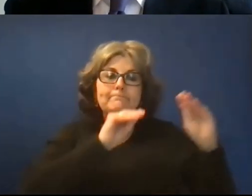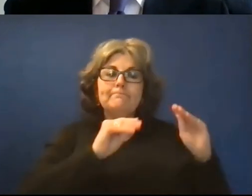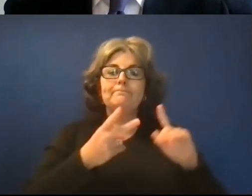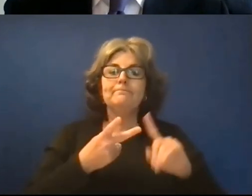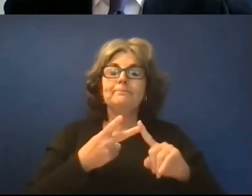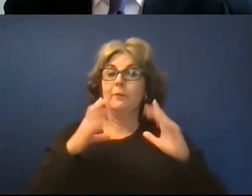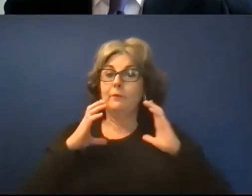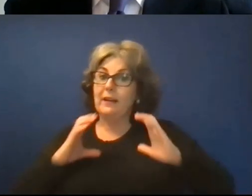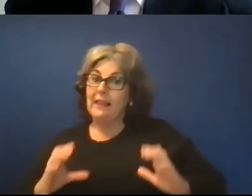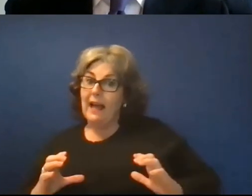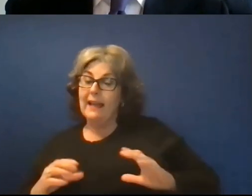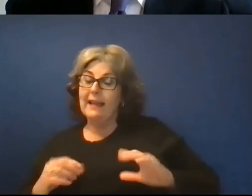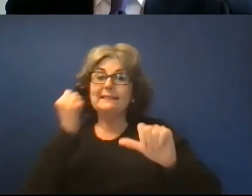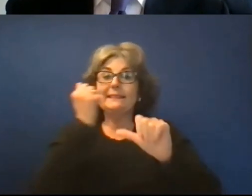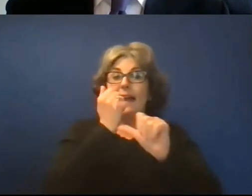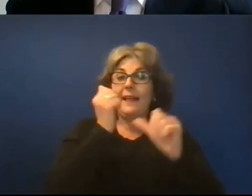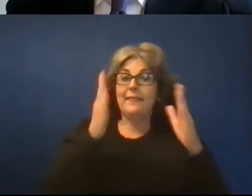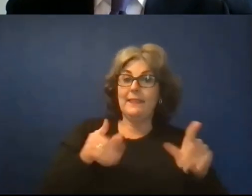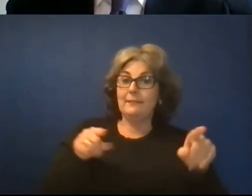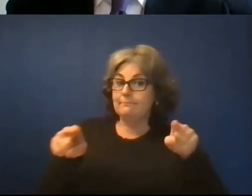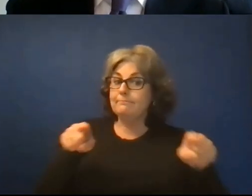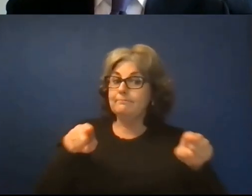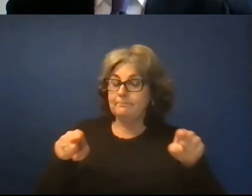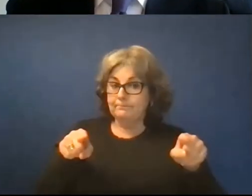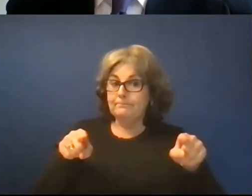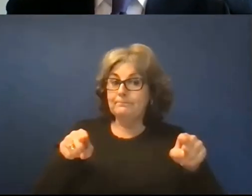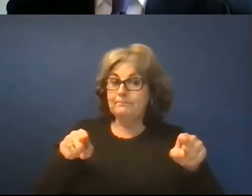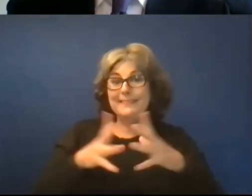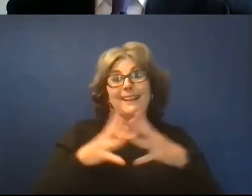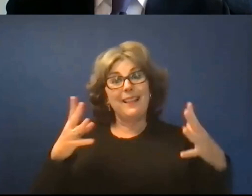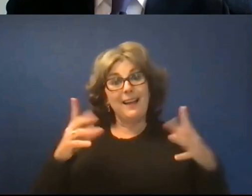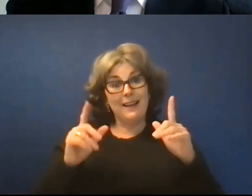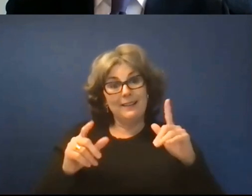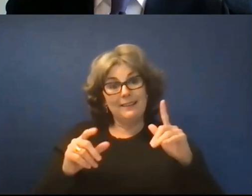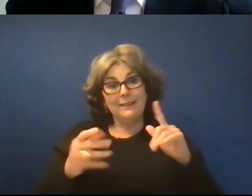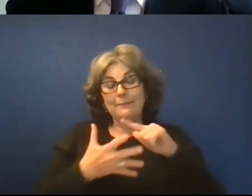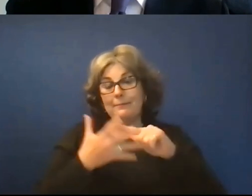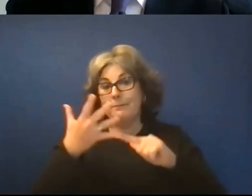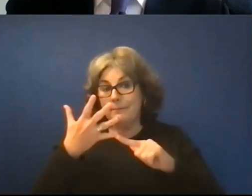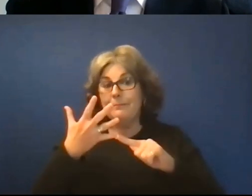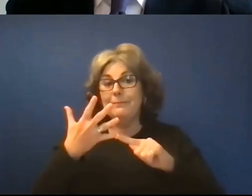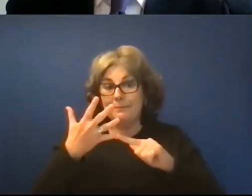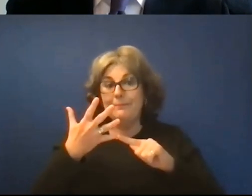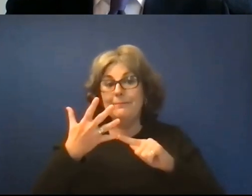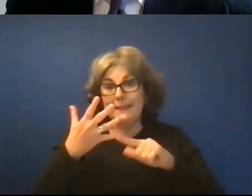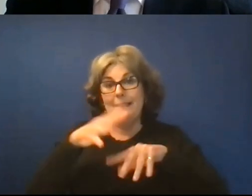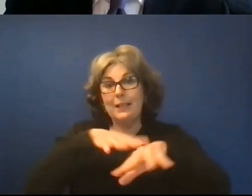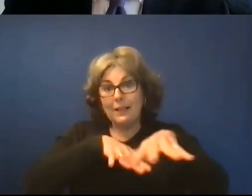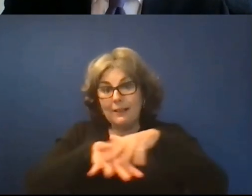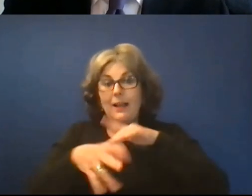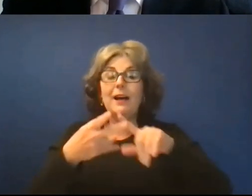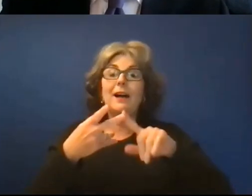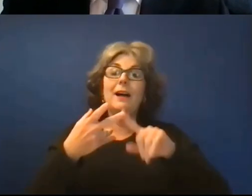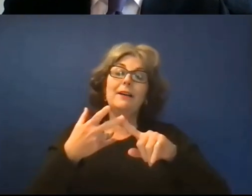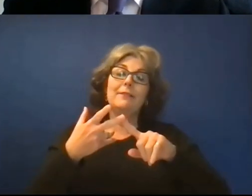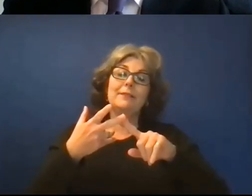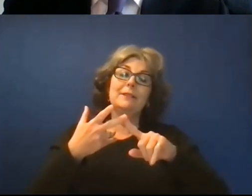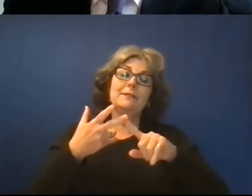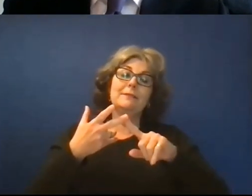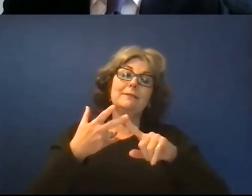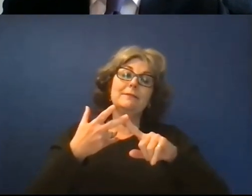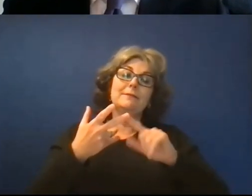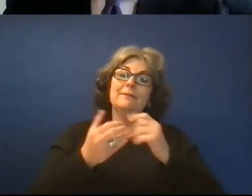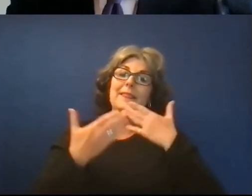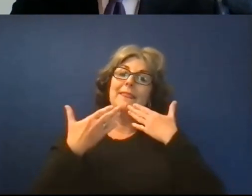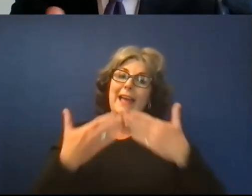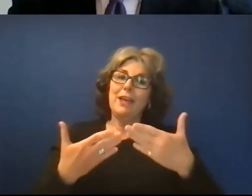and also for the aides, and also a lot of supplies. But in the long run, it's going to help everyone out. Thank you